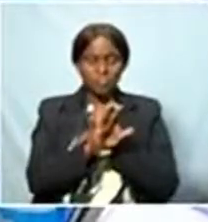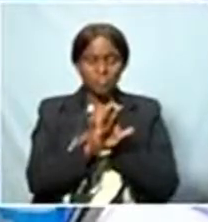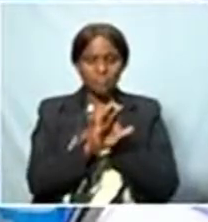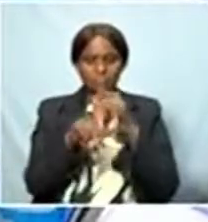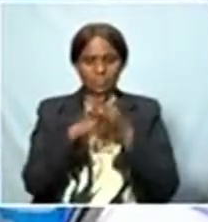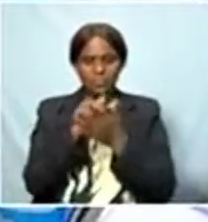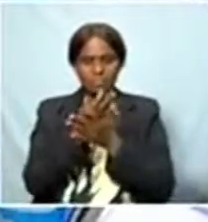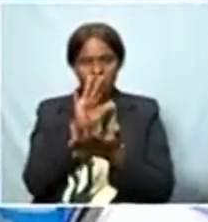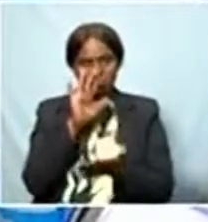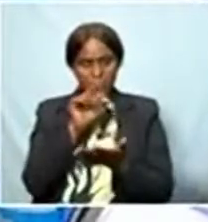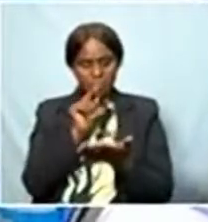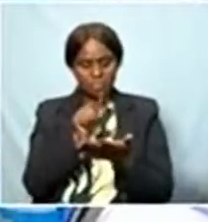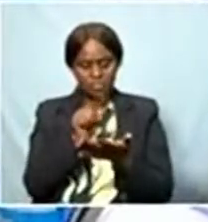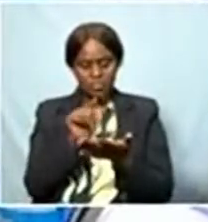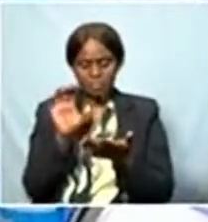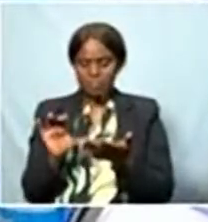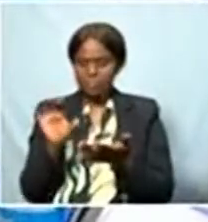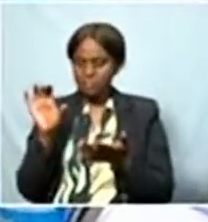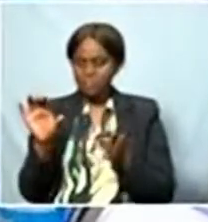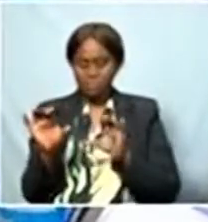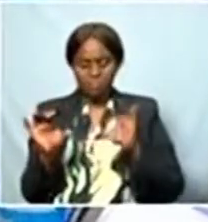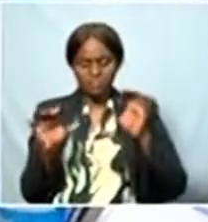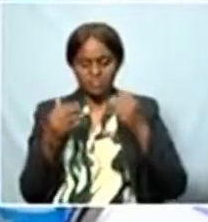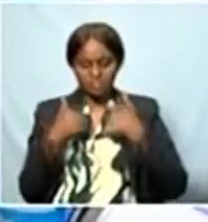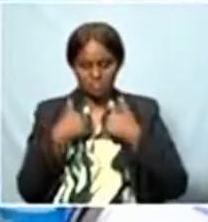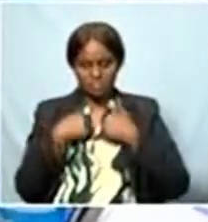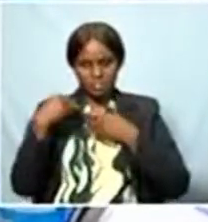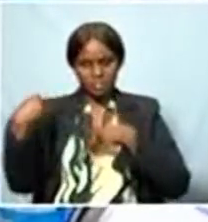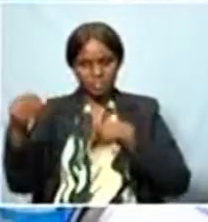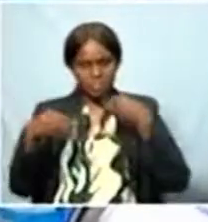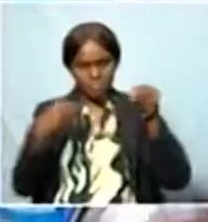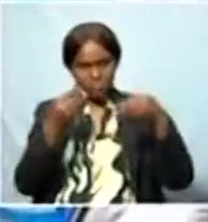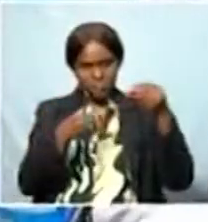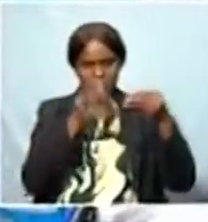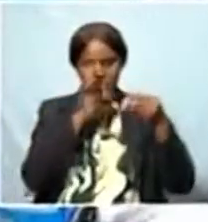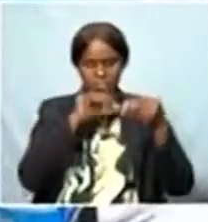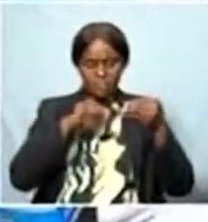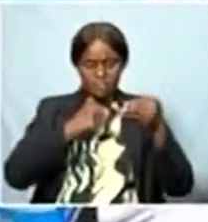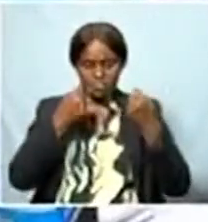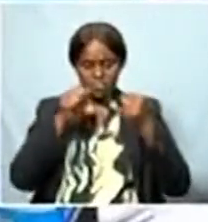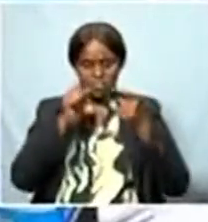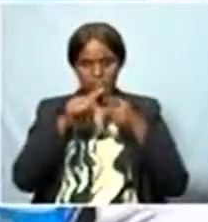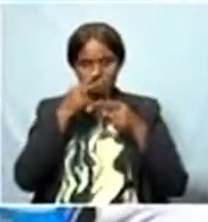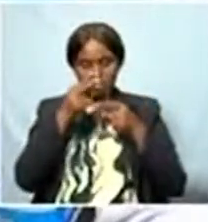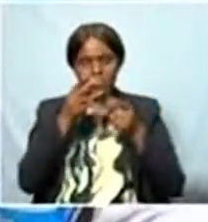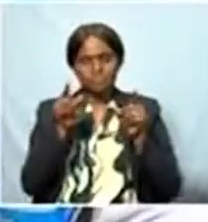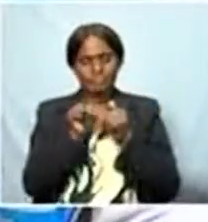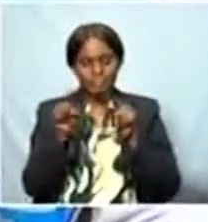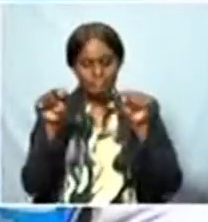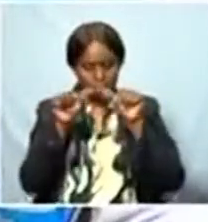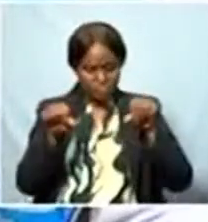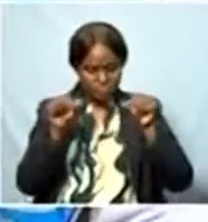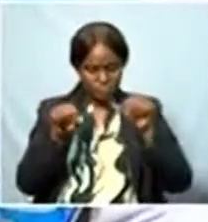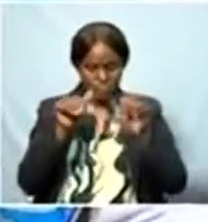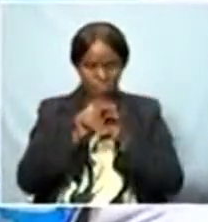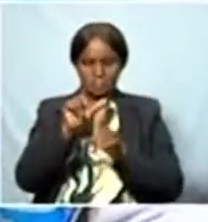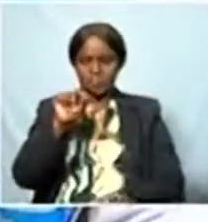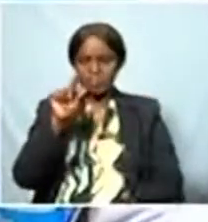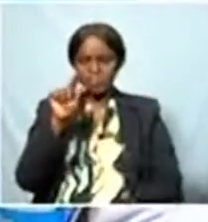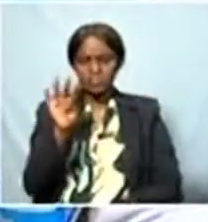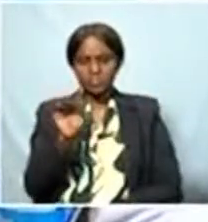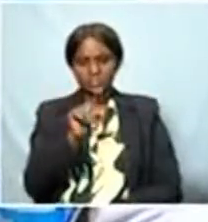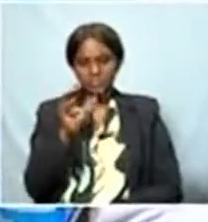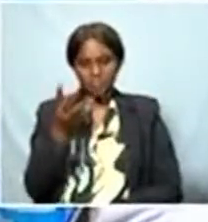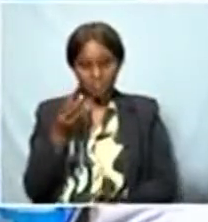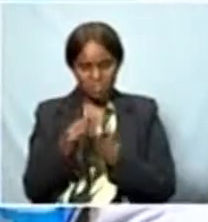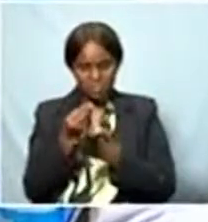how much of these allocations have actually been disbursed. And you'll see that we tried to do a trend analysis. In 2024, the